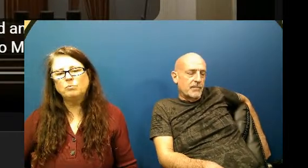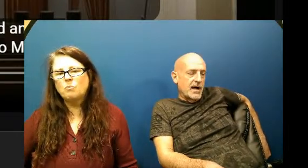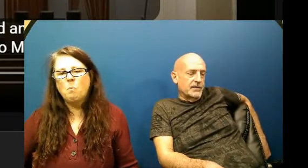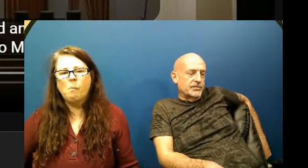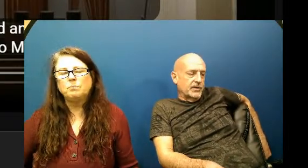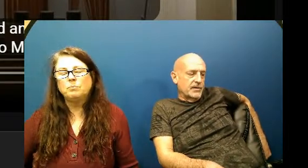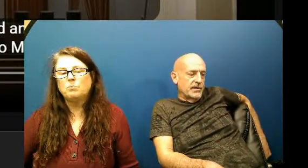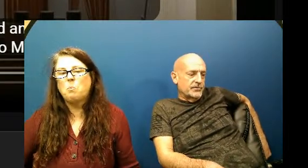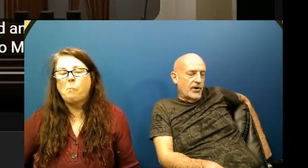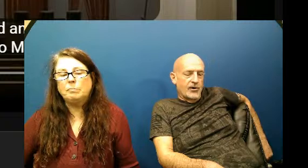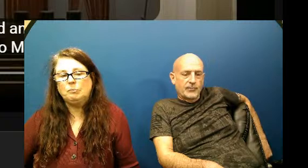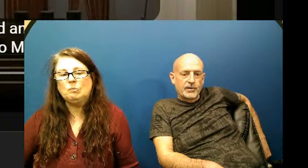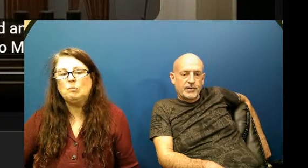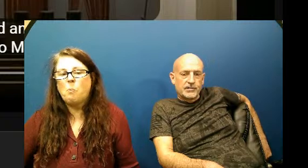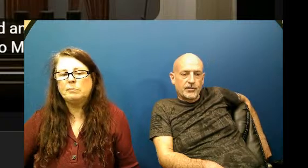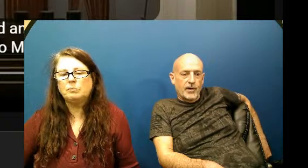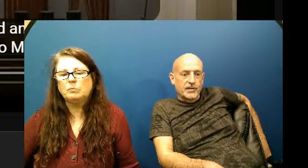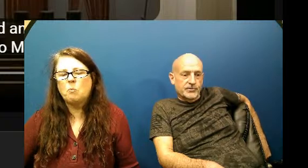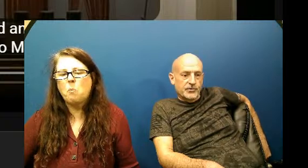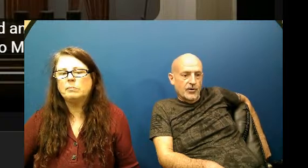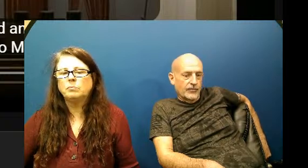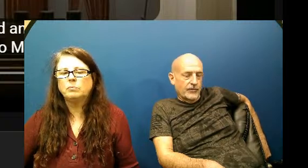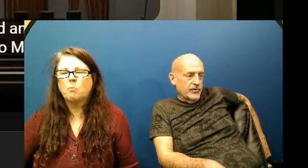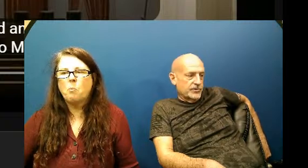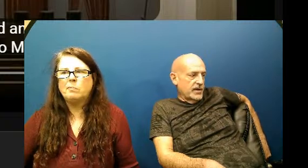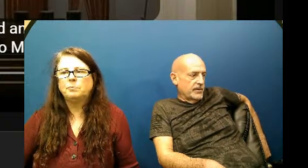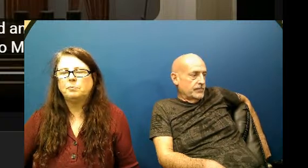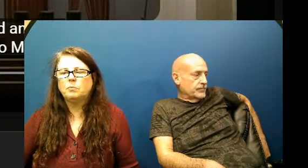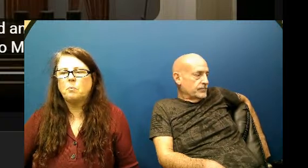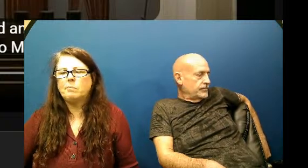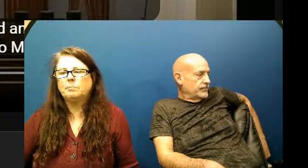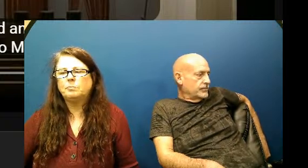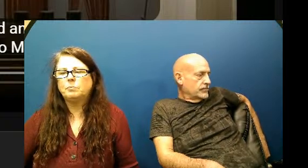particular like biases that, that but can be I like strong, the but old he's shirt. otherwise Is that what strong we on have the here, or